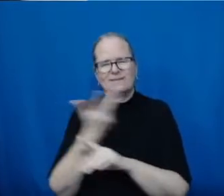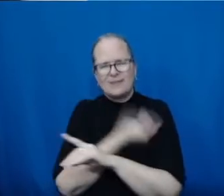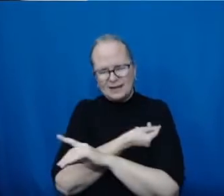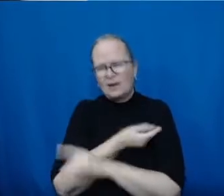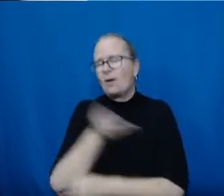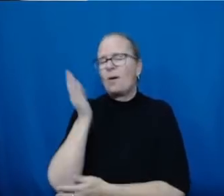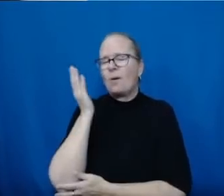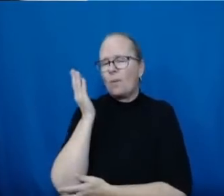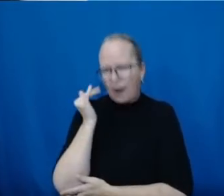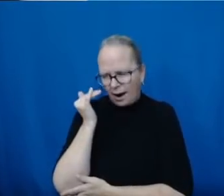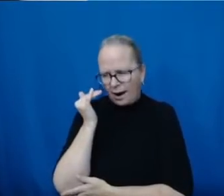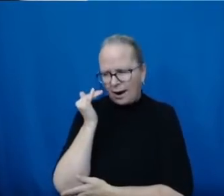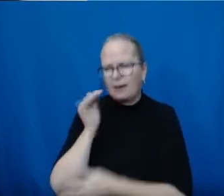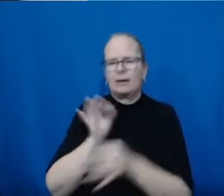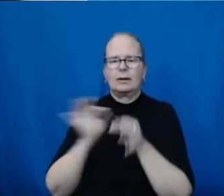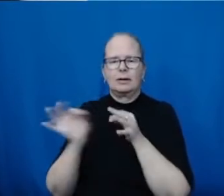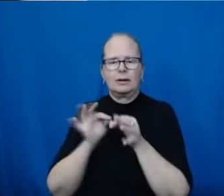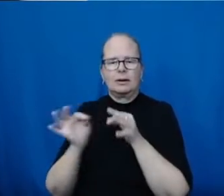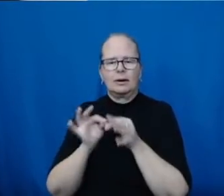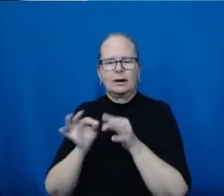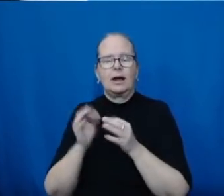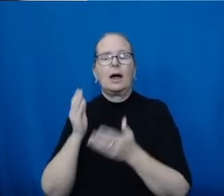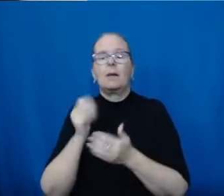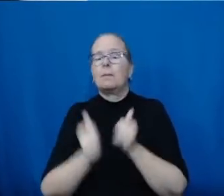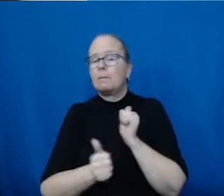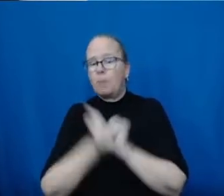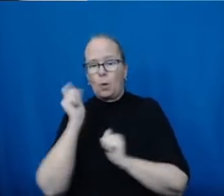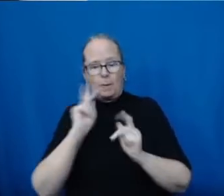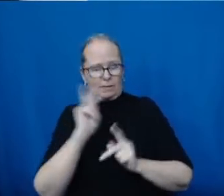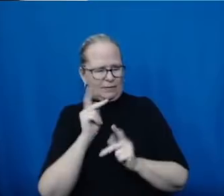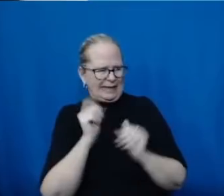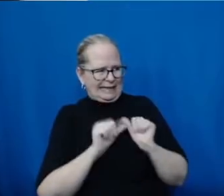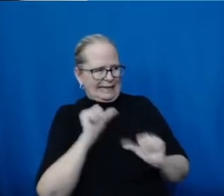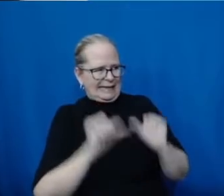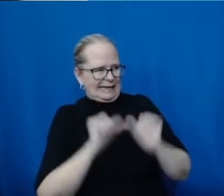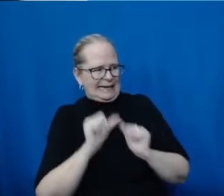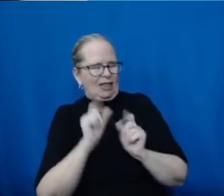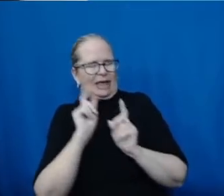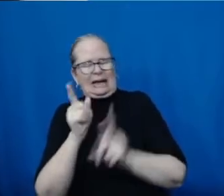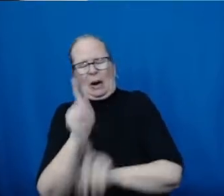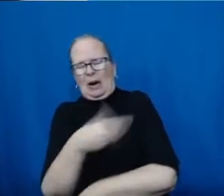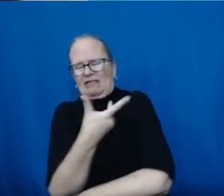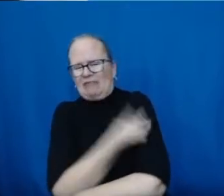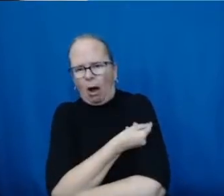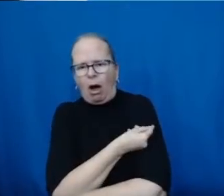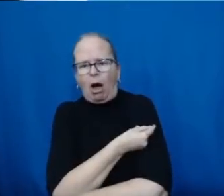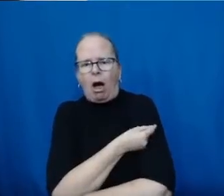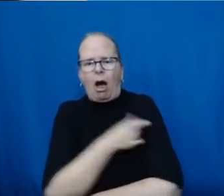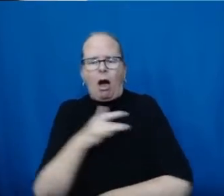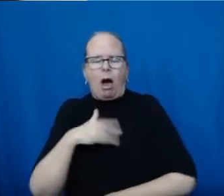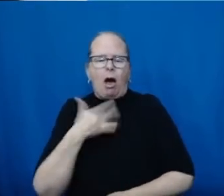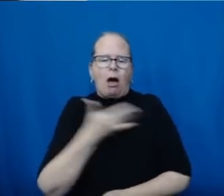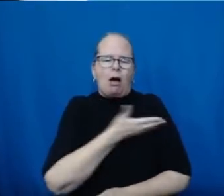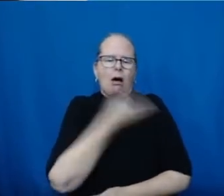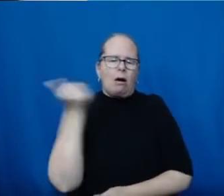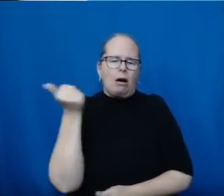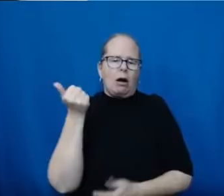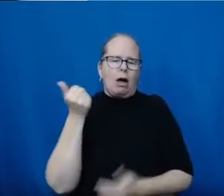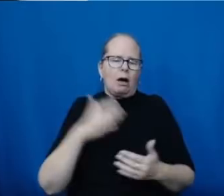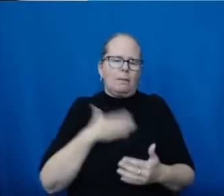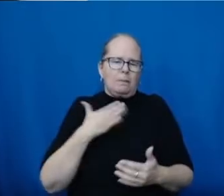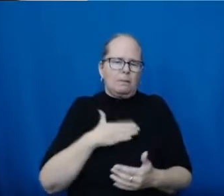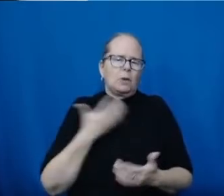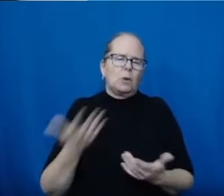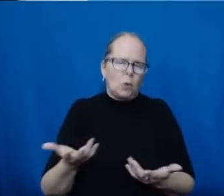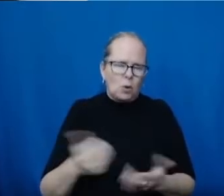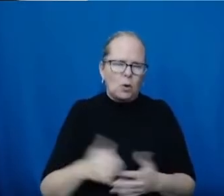vaccine. And always remember to rely on the big picture science. It's so easy to get pulled into the